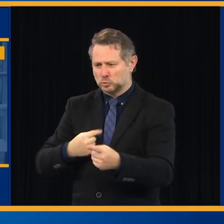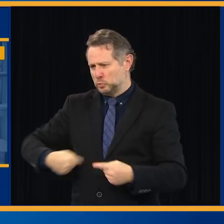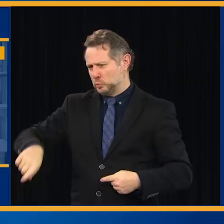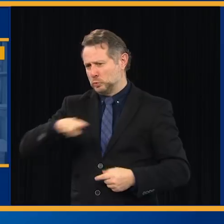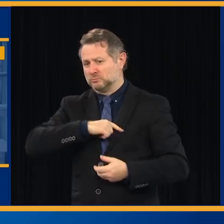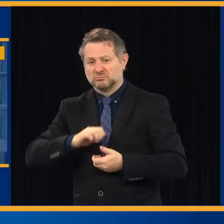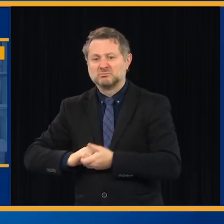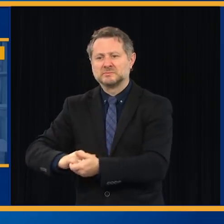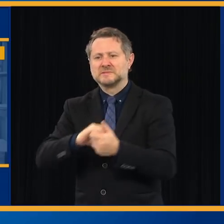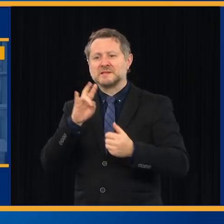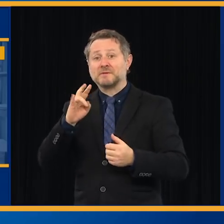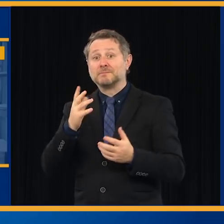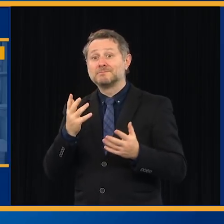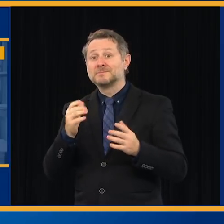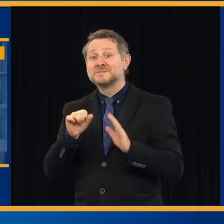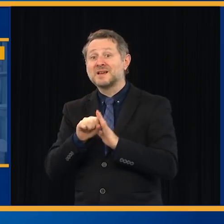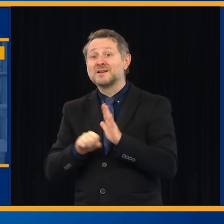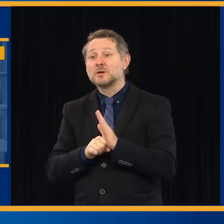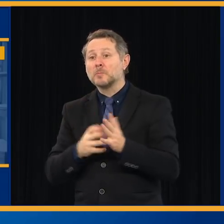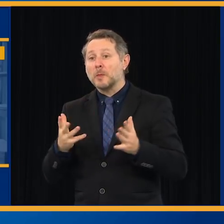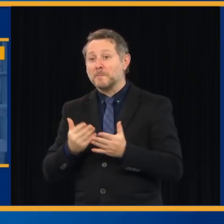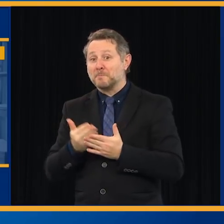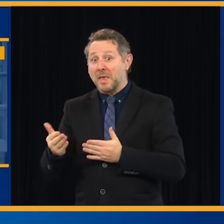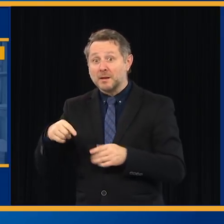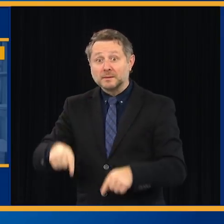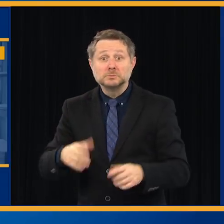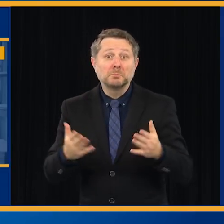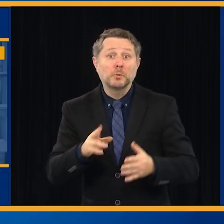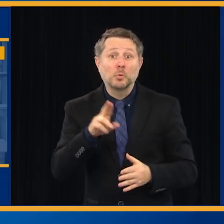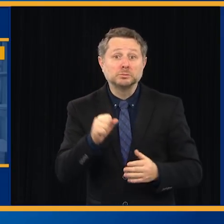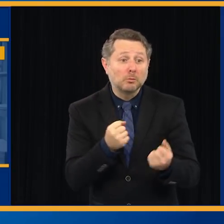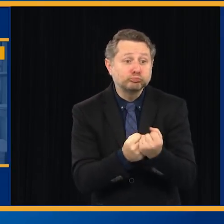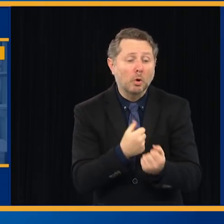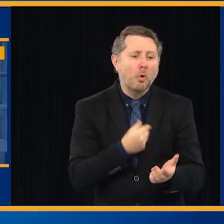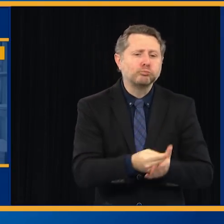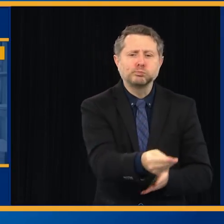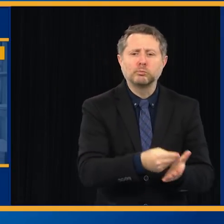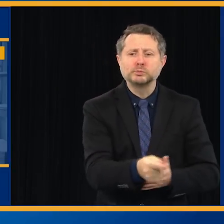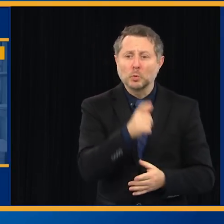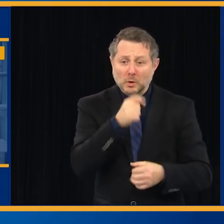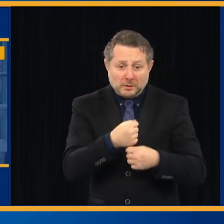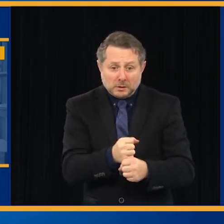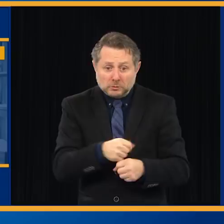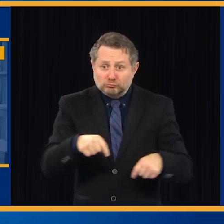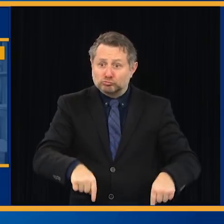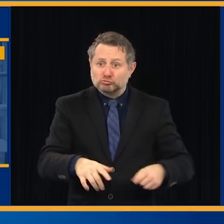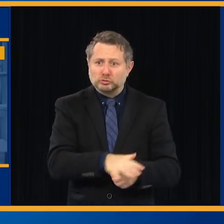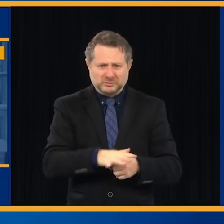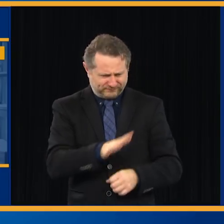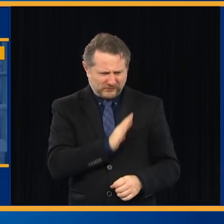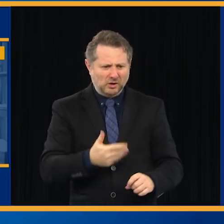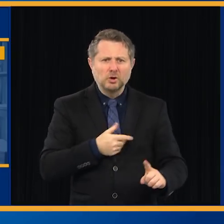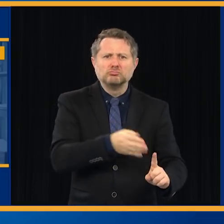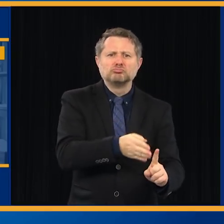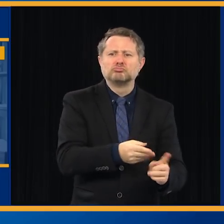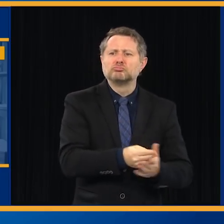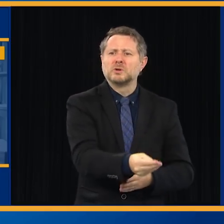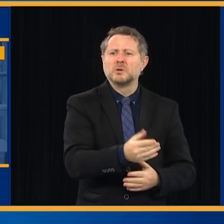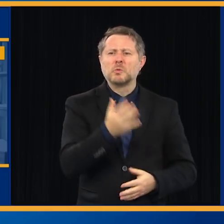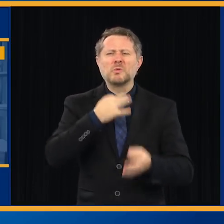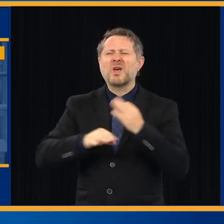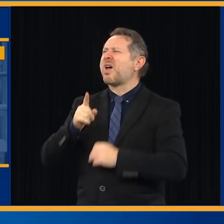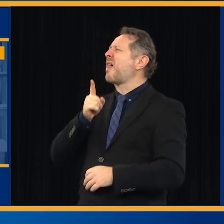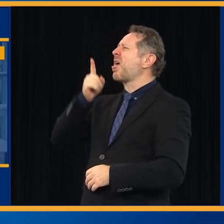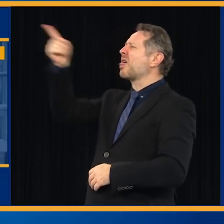country, and let's see if we can't do the purchasing in this region. You know, why are we buying all this material from China?